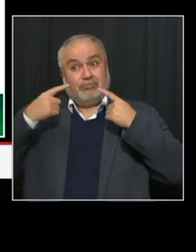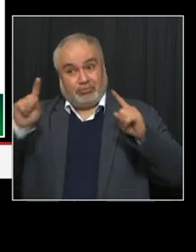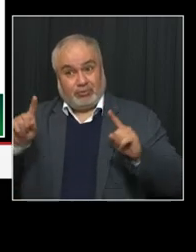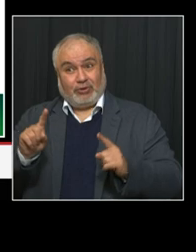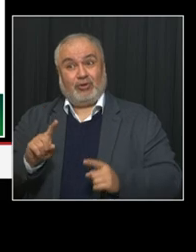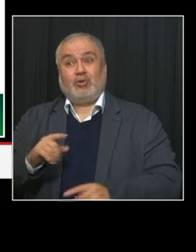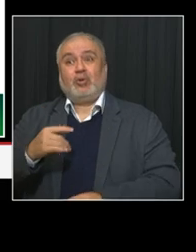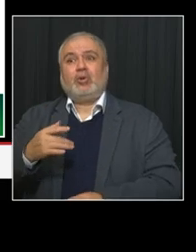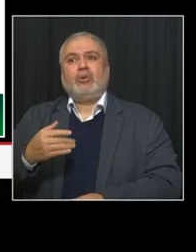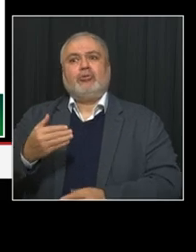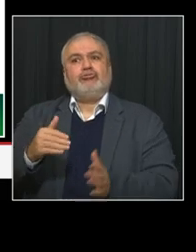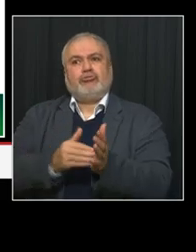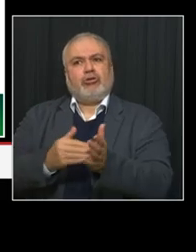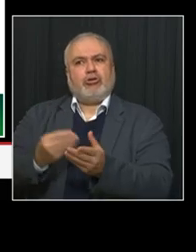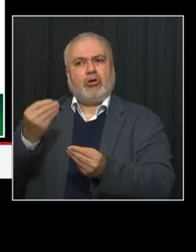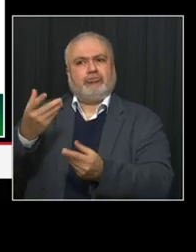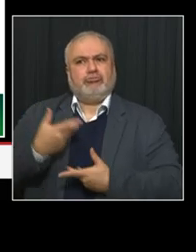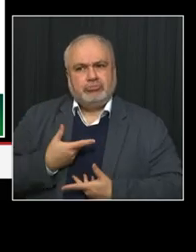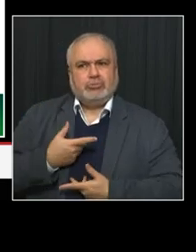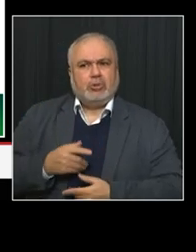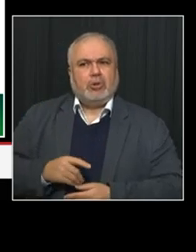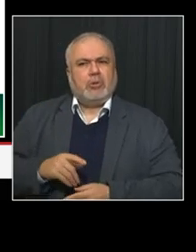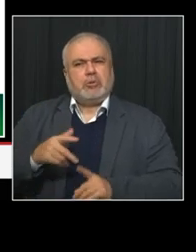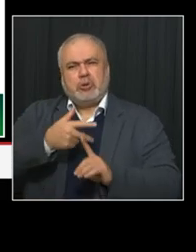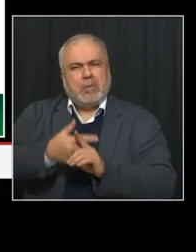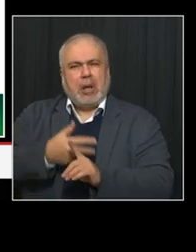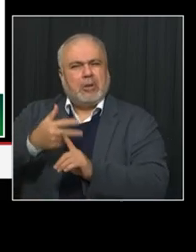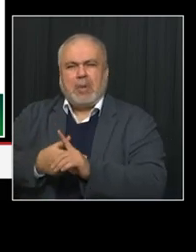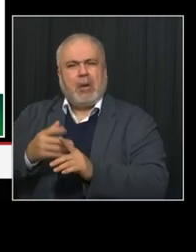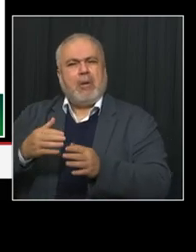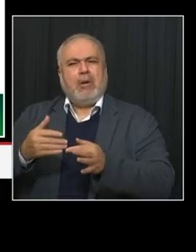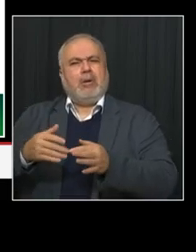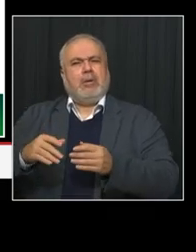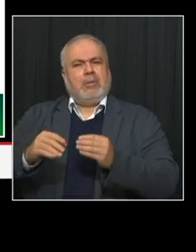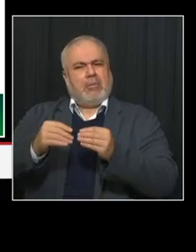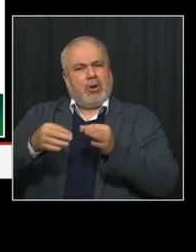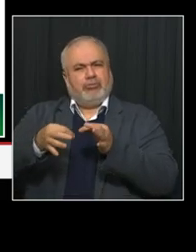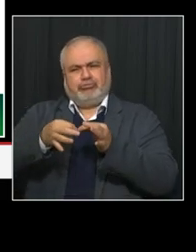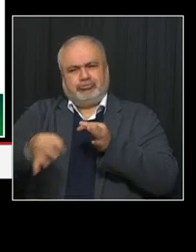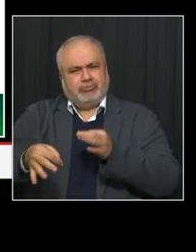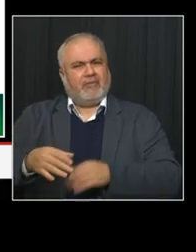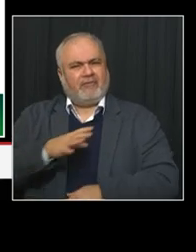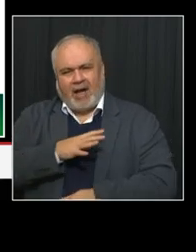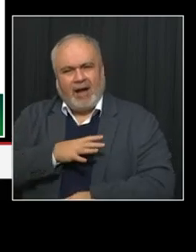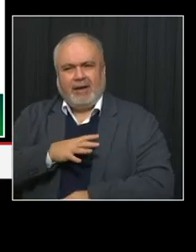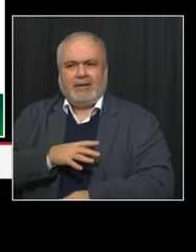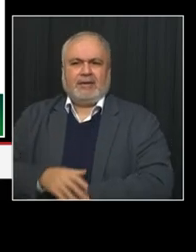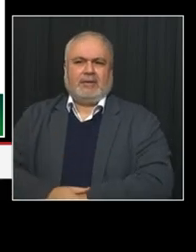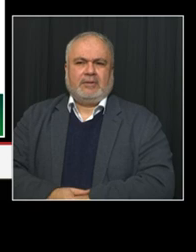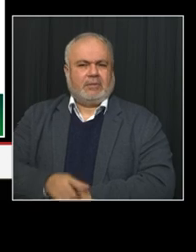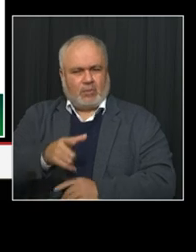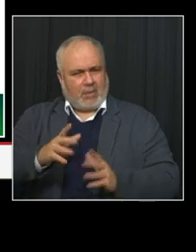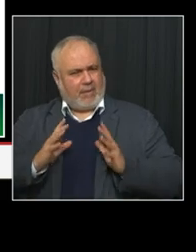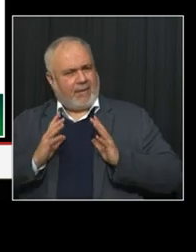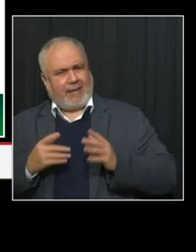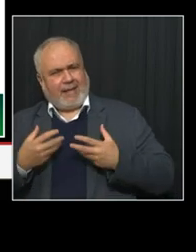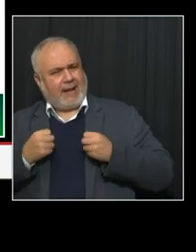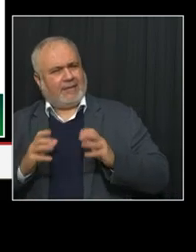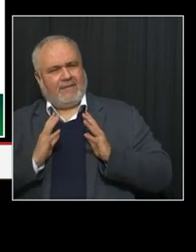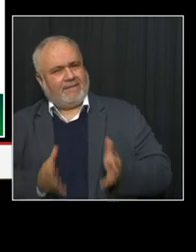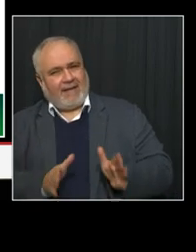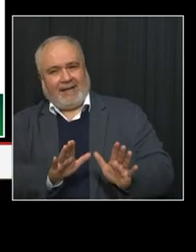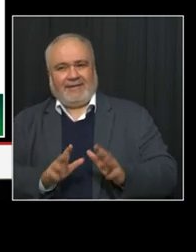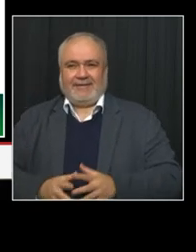in October, not in April, unless something, goes on. My lab work is all great.